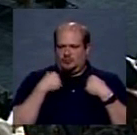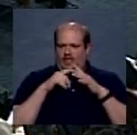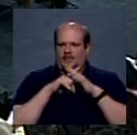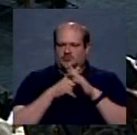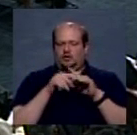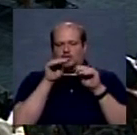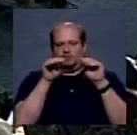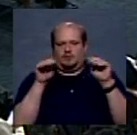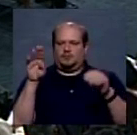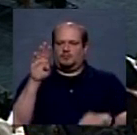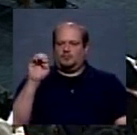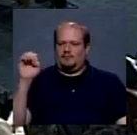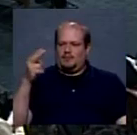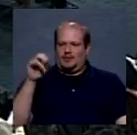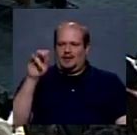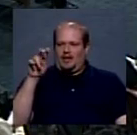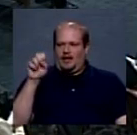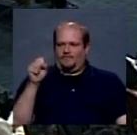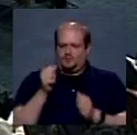putting beehives with their school.